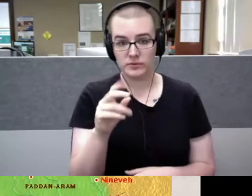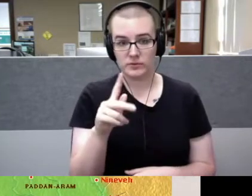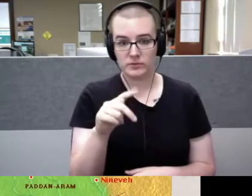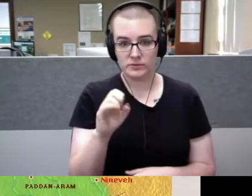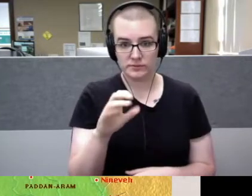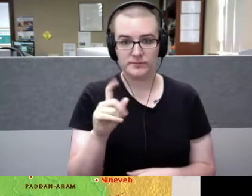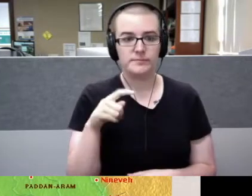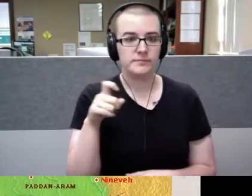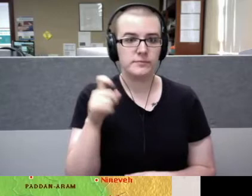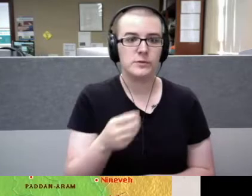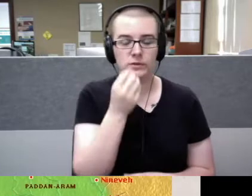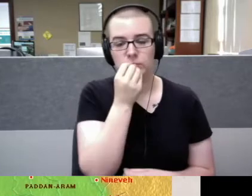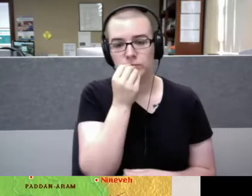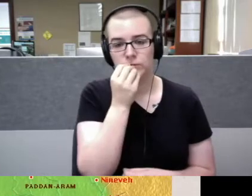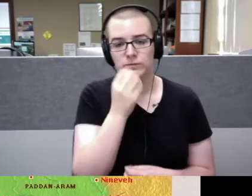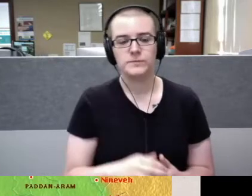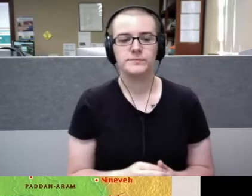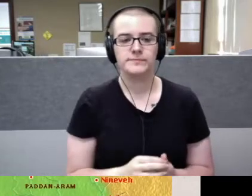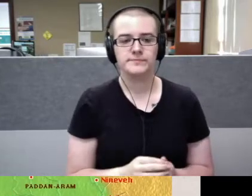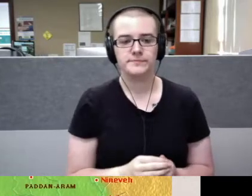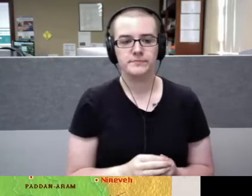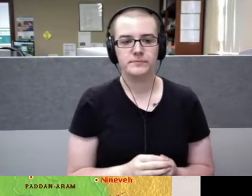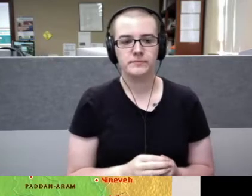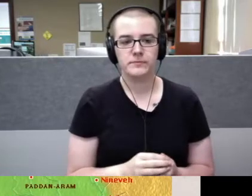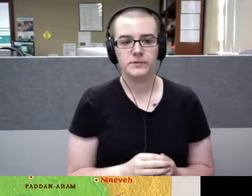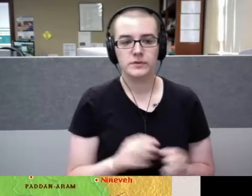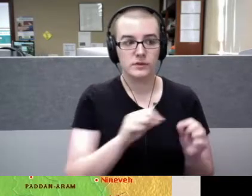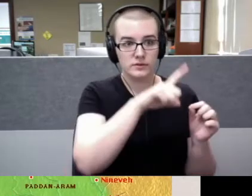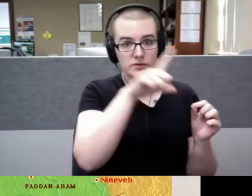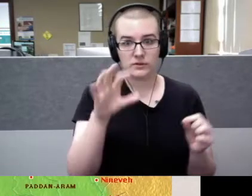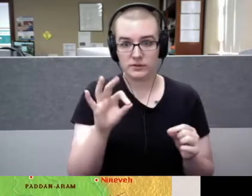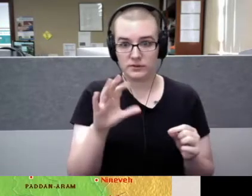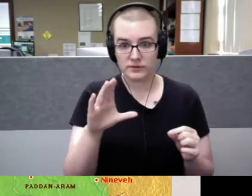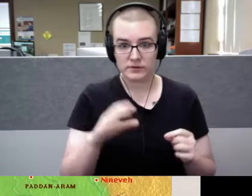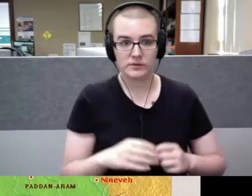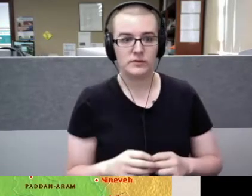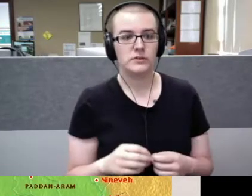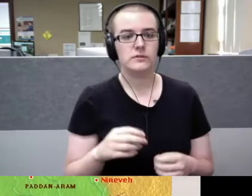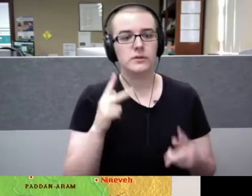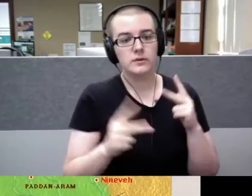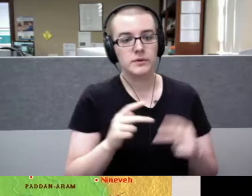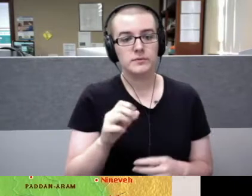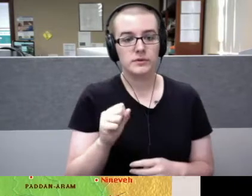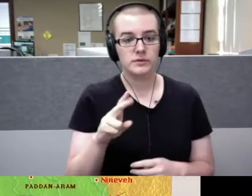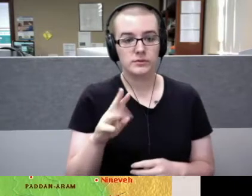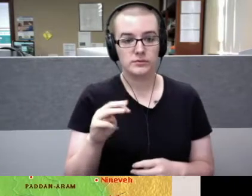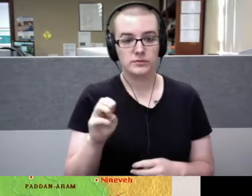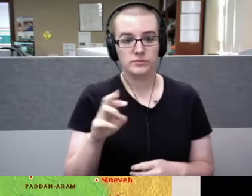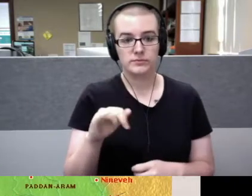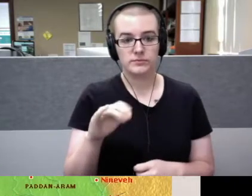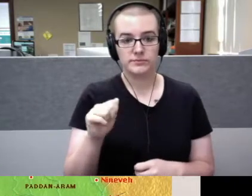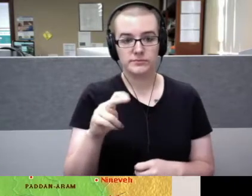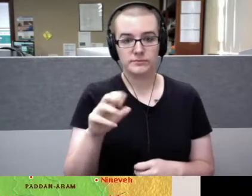proper food sources. So, in the Fertile Crescent, we have the Sumerians. Now, the Fertile Crescent itself is very, very